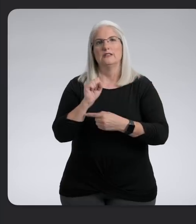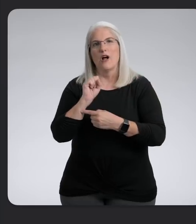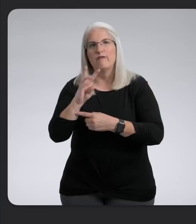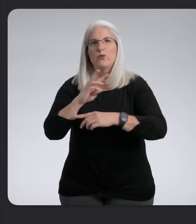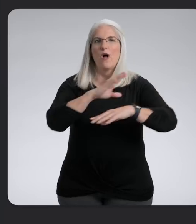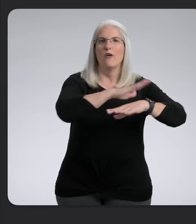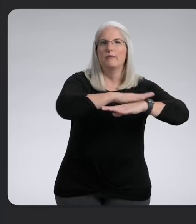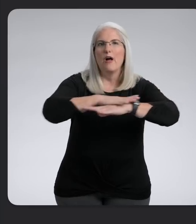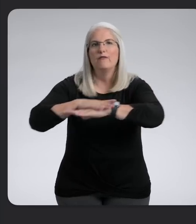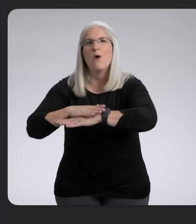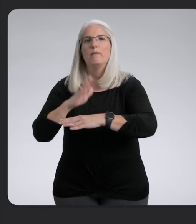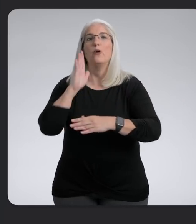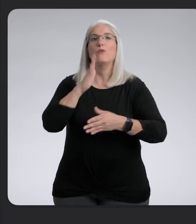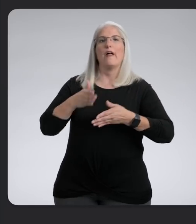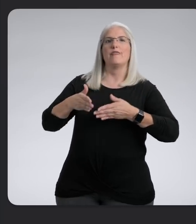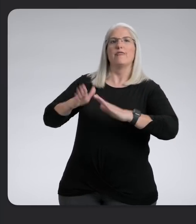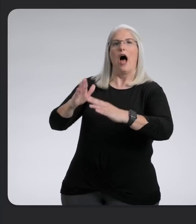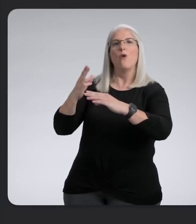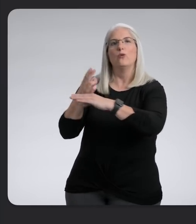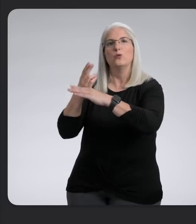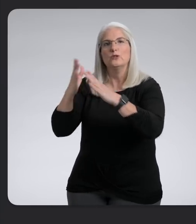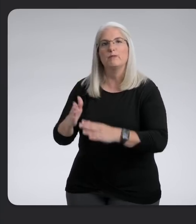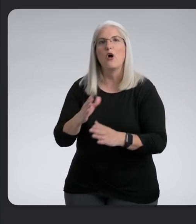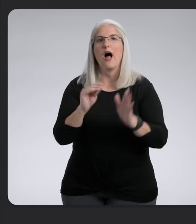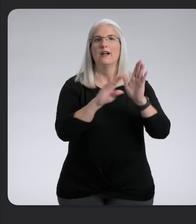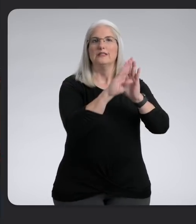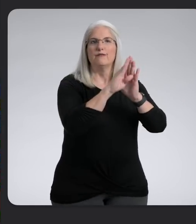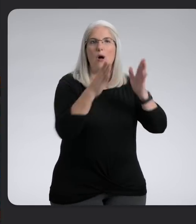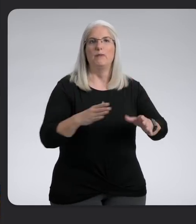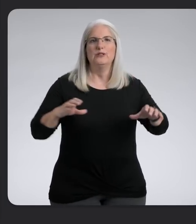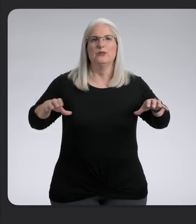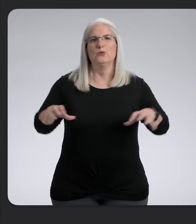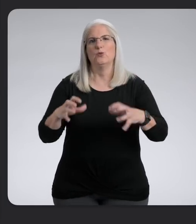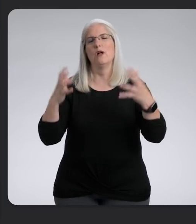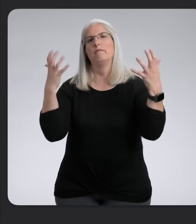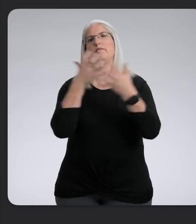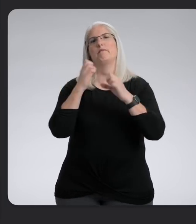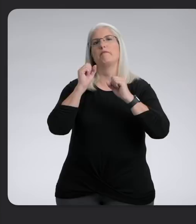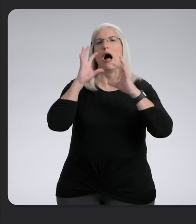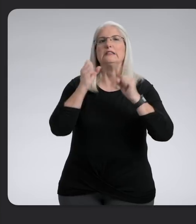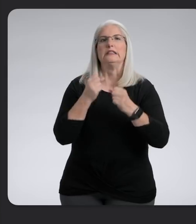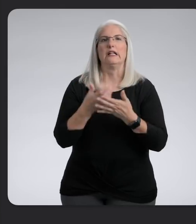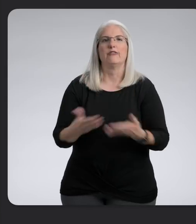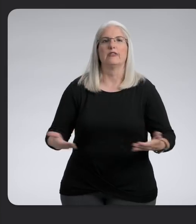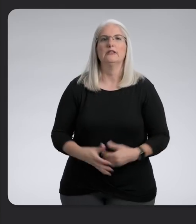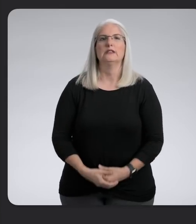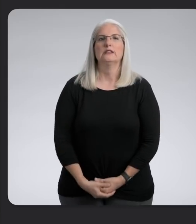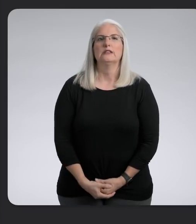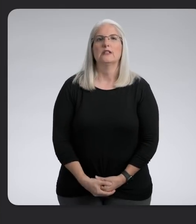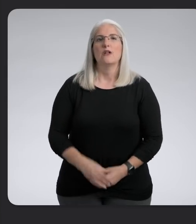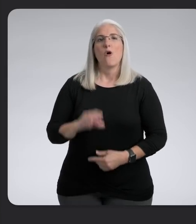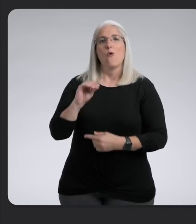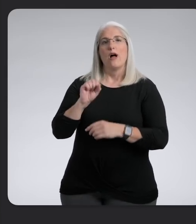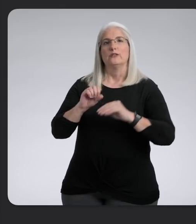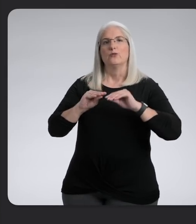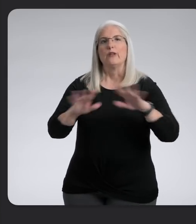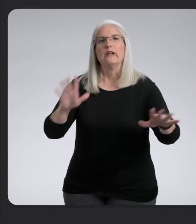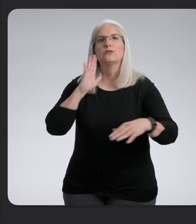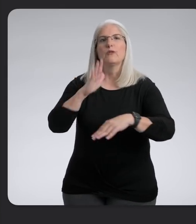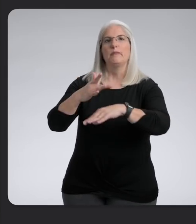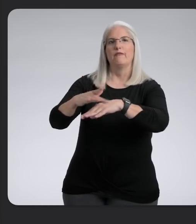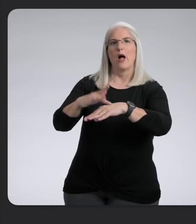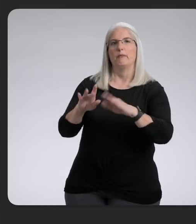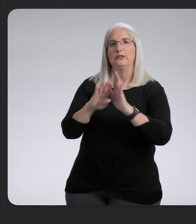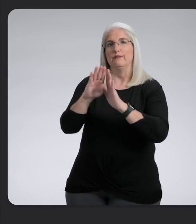enable our users and developers to do remarkable things. Our OS releases will be available as developer betas